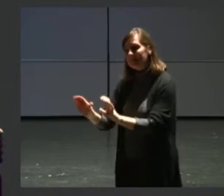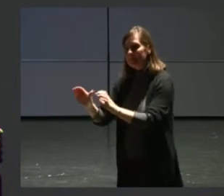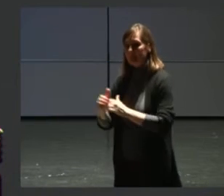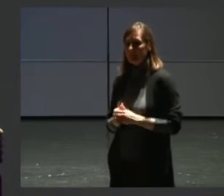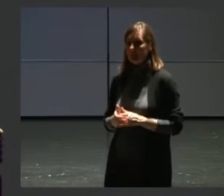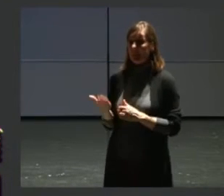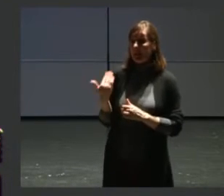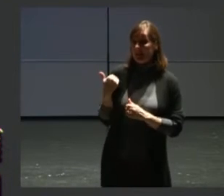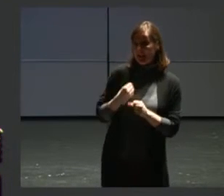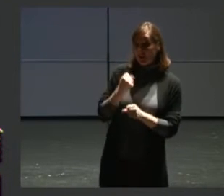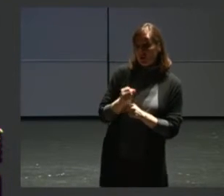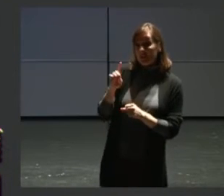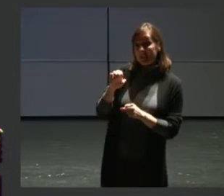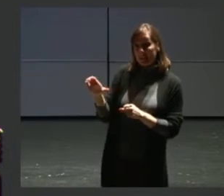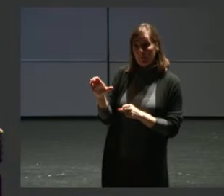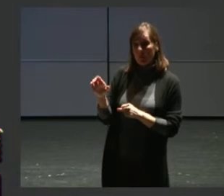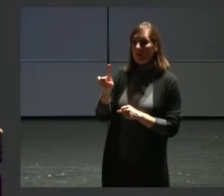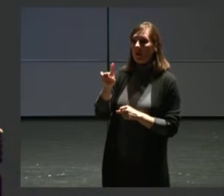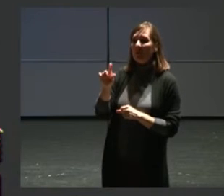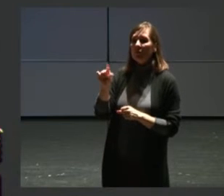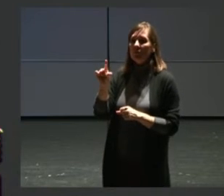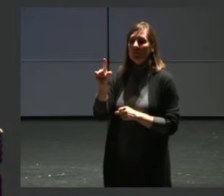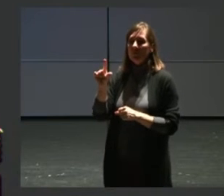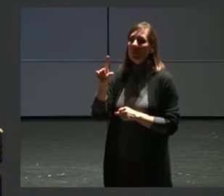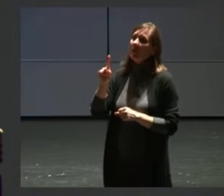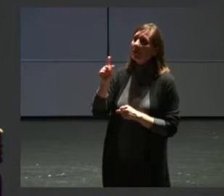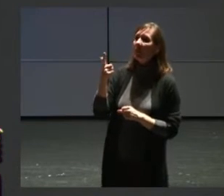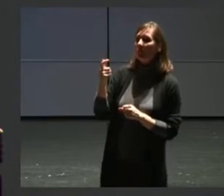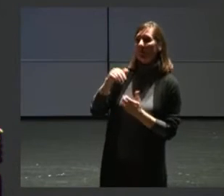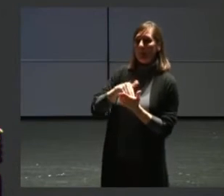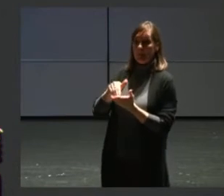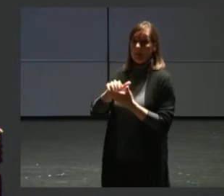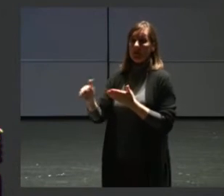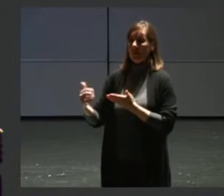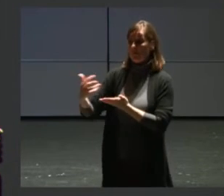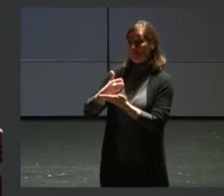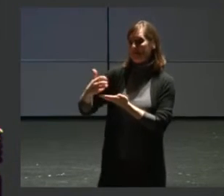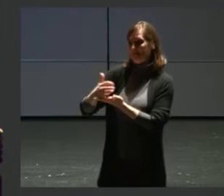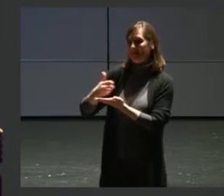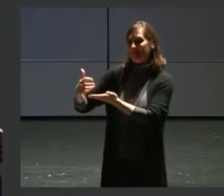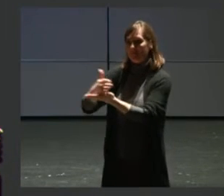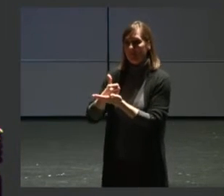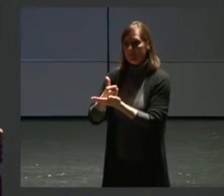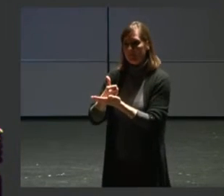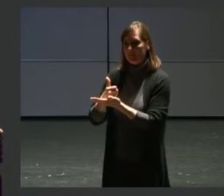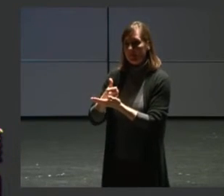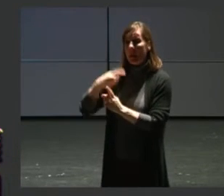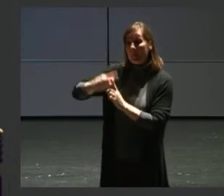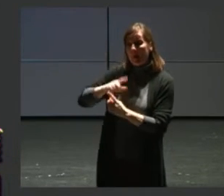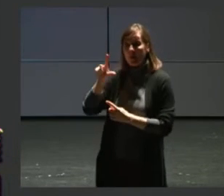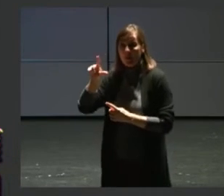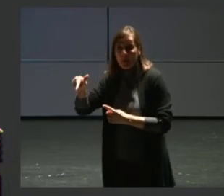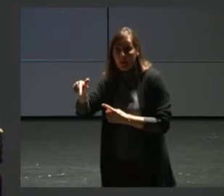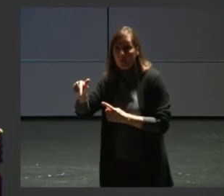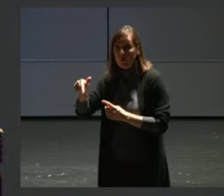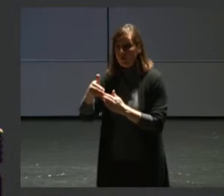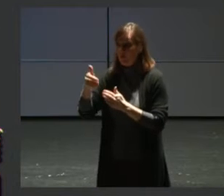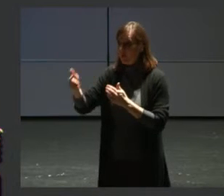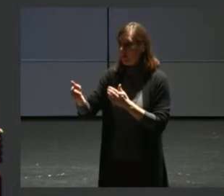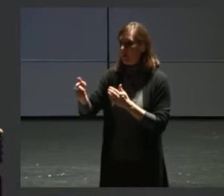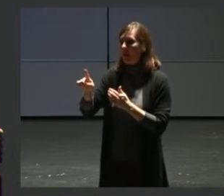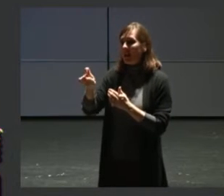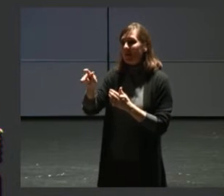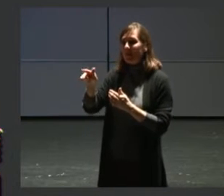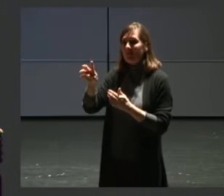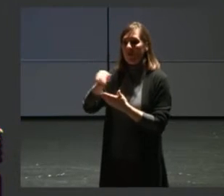December, we were at $121 million, $121 million, and less than a month later, we are at $124 million,